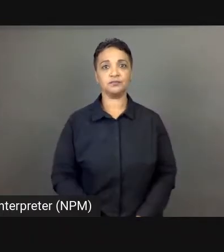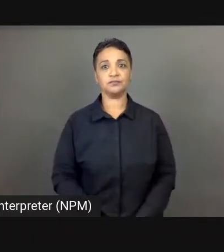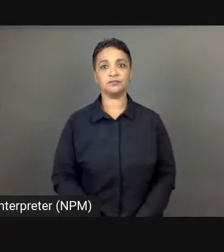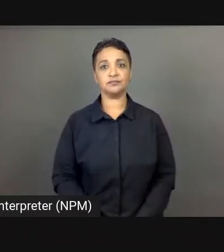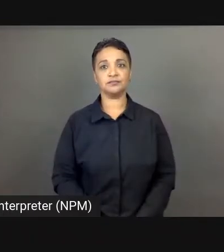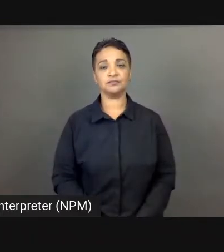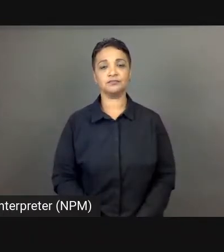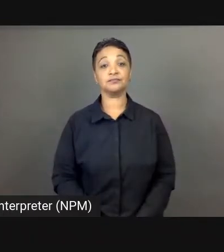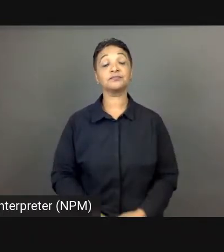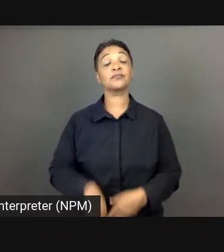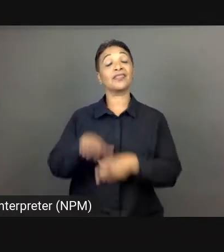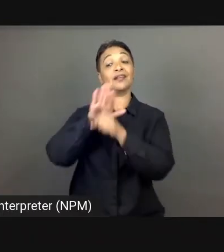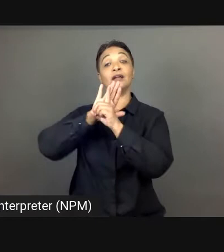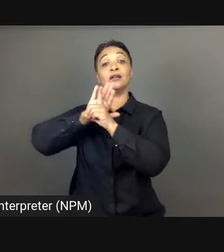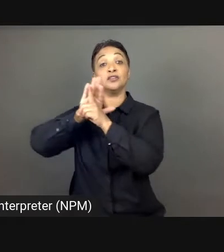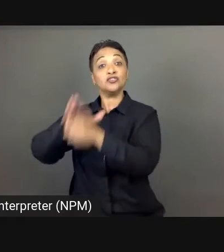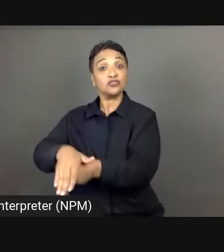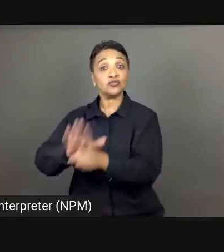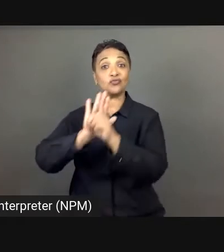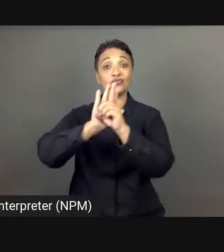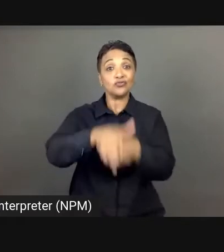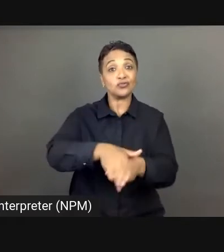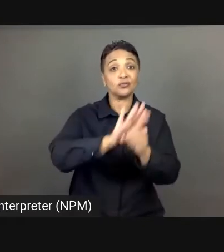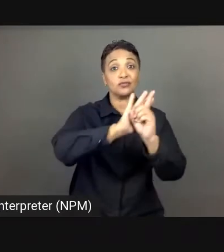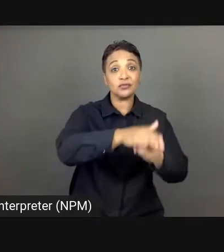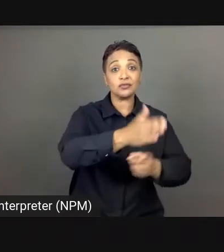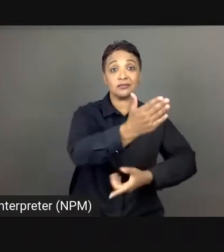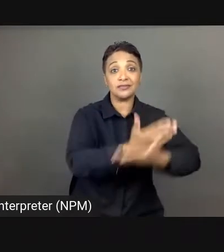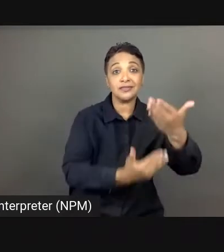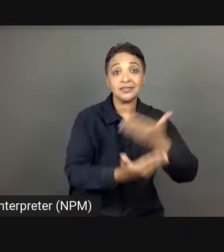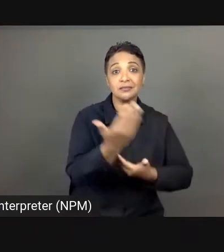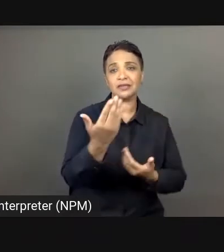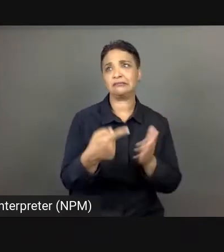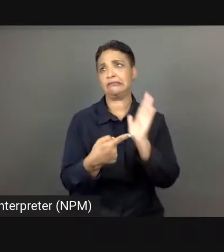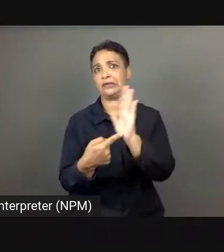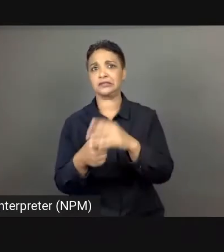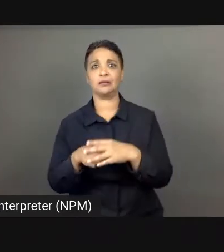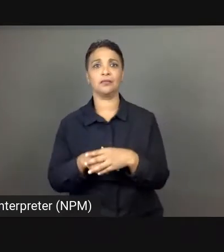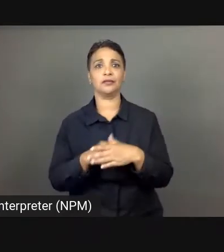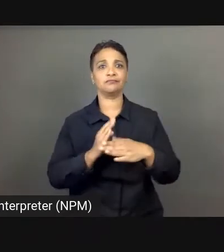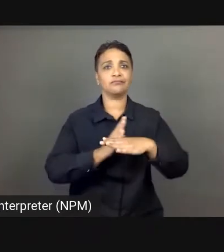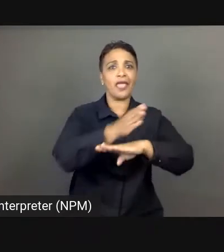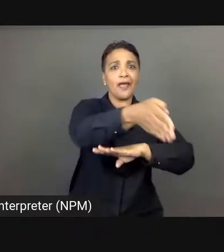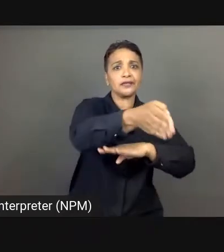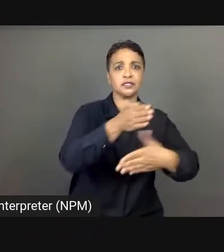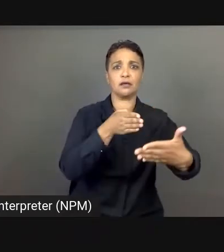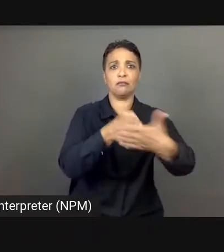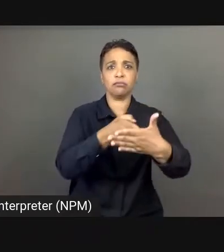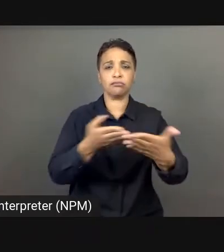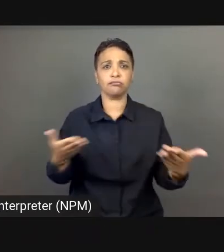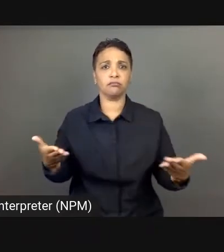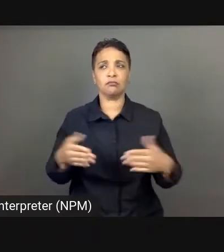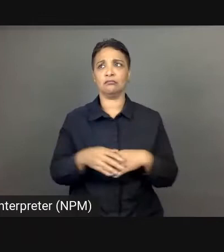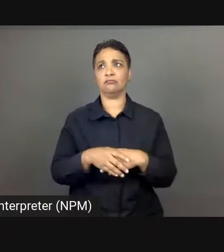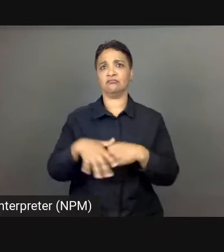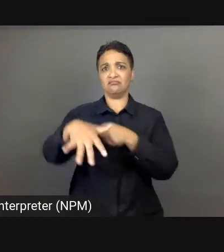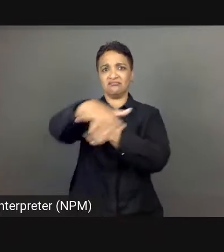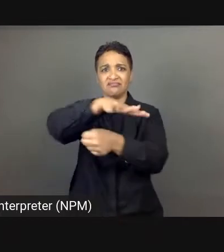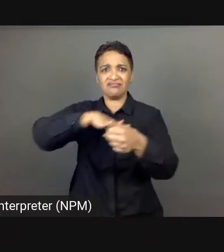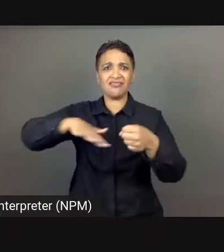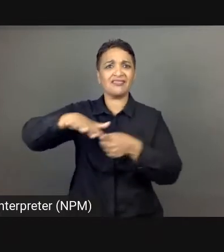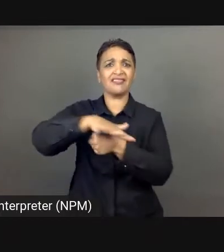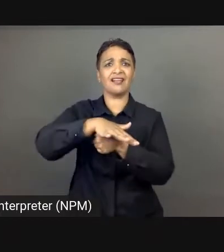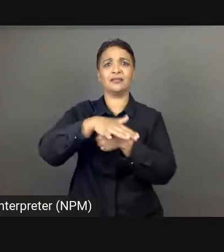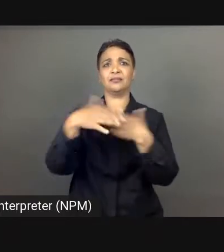Discrimination against persons with disability, be it either access to services, the lived environment, or